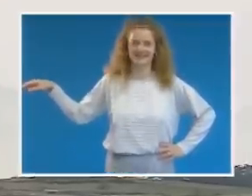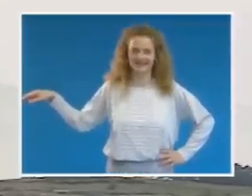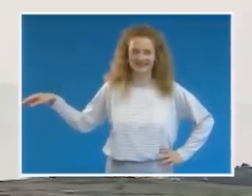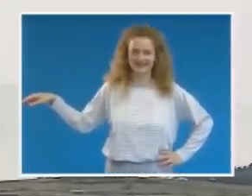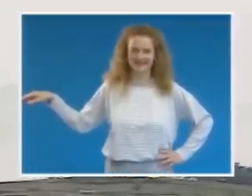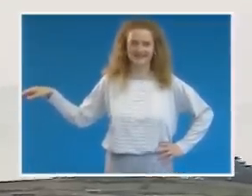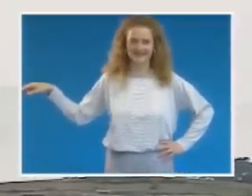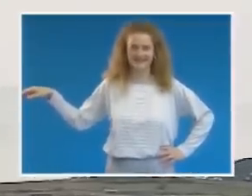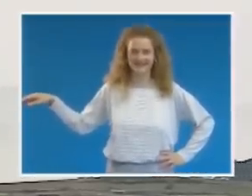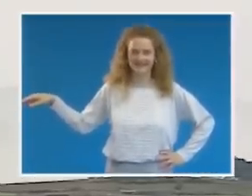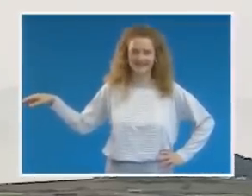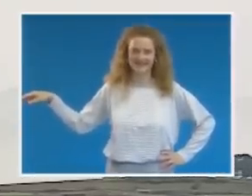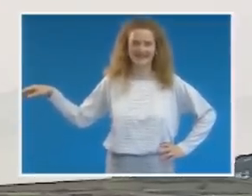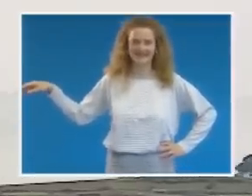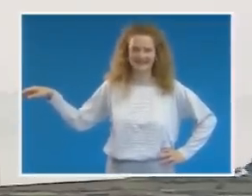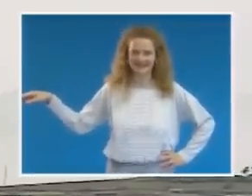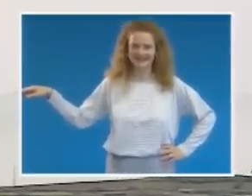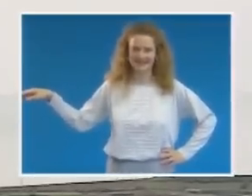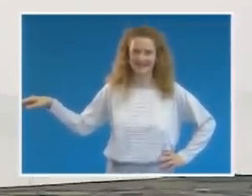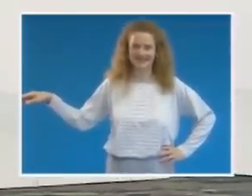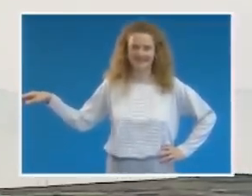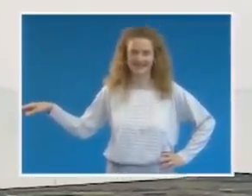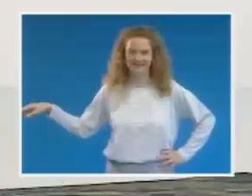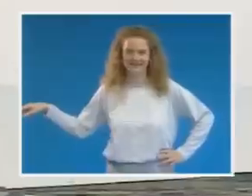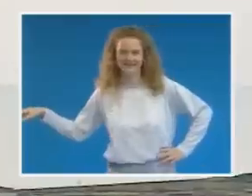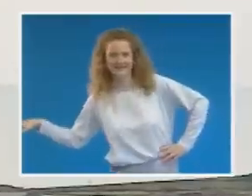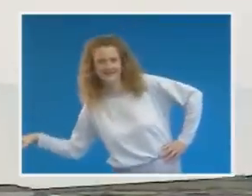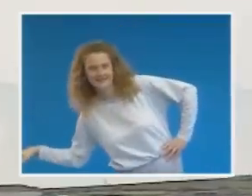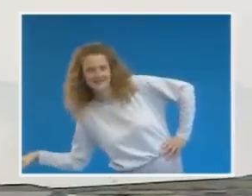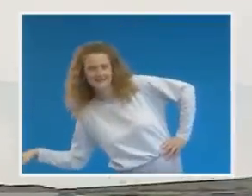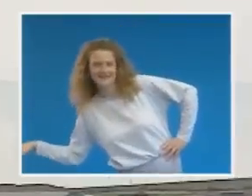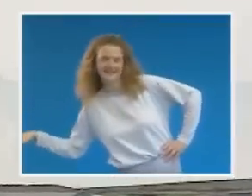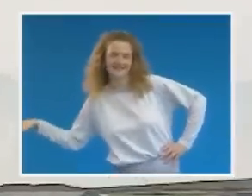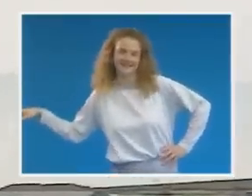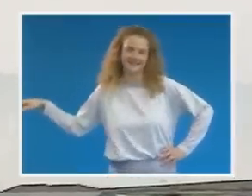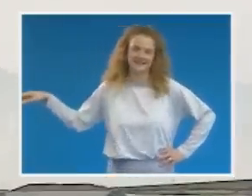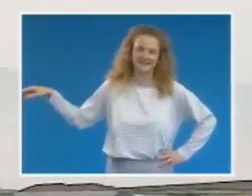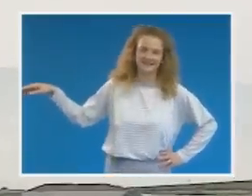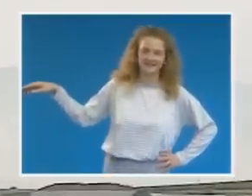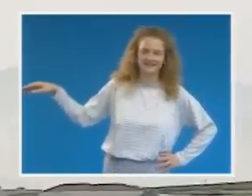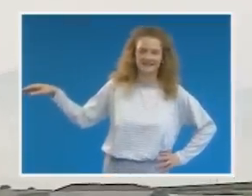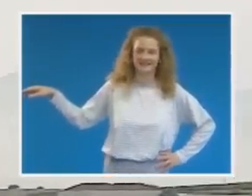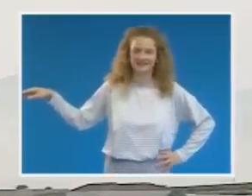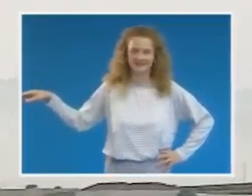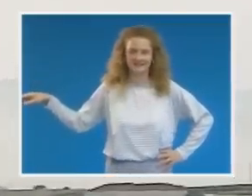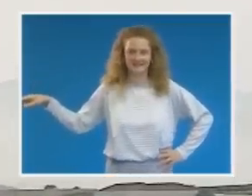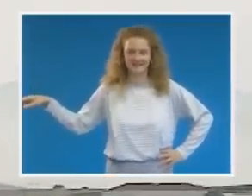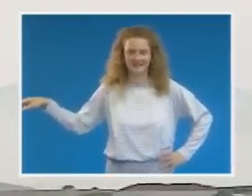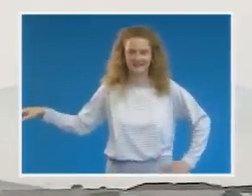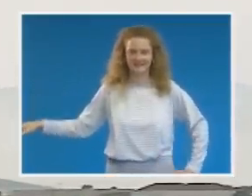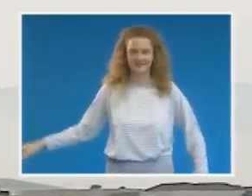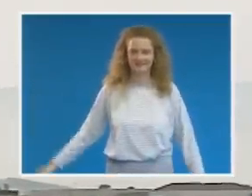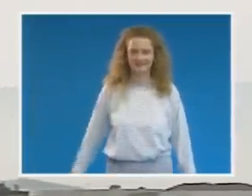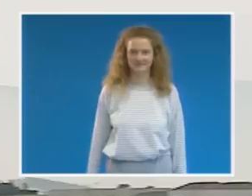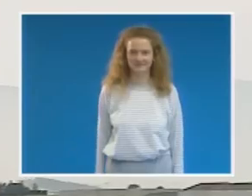spout. When I see the teacups, hear me shout. Tip me up and pour me